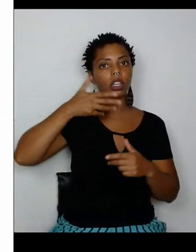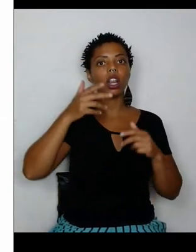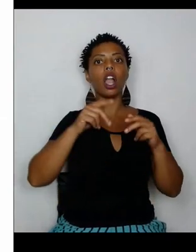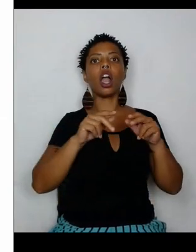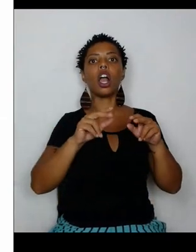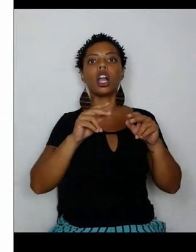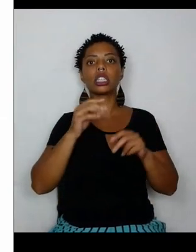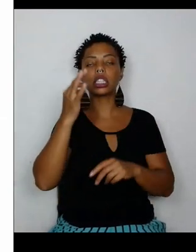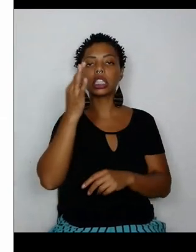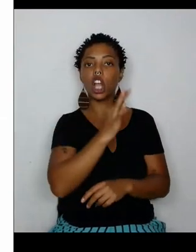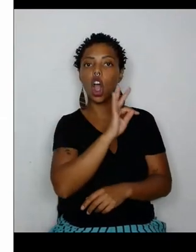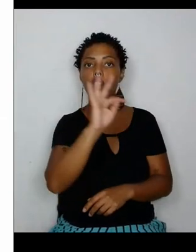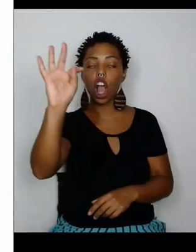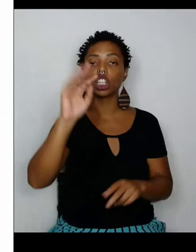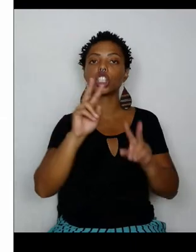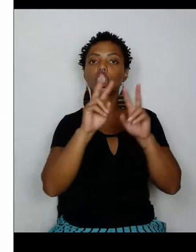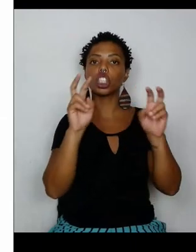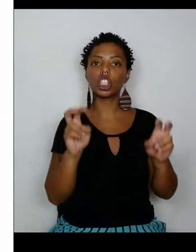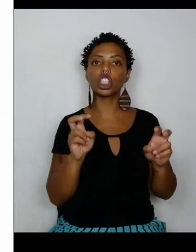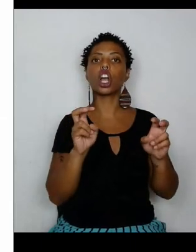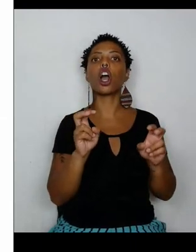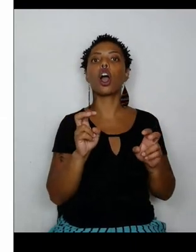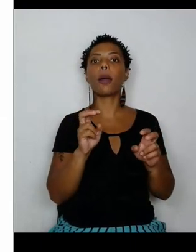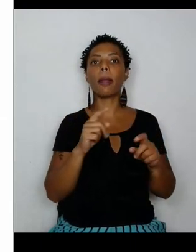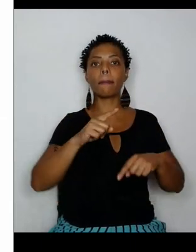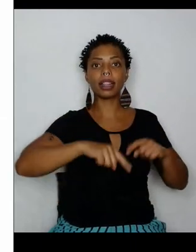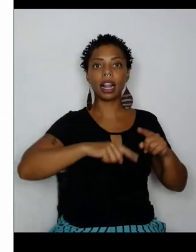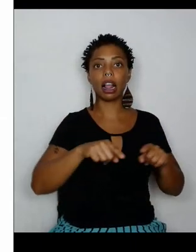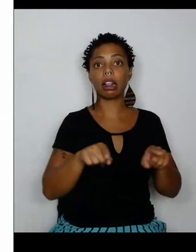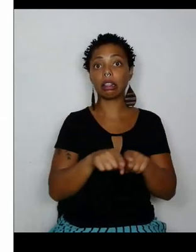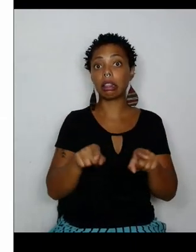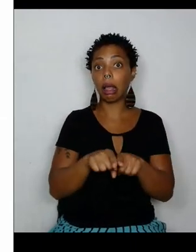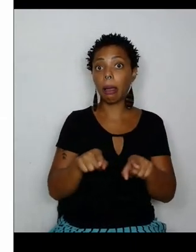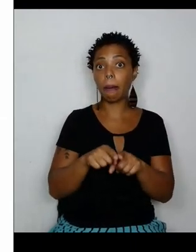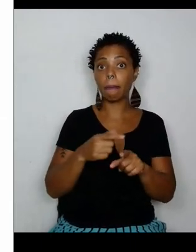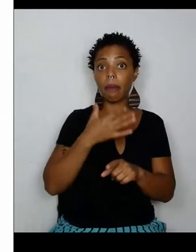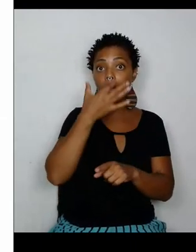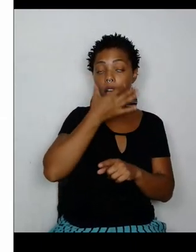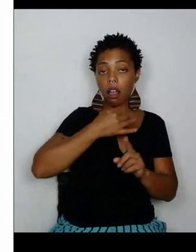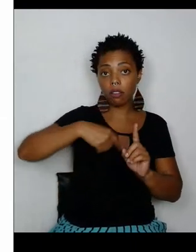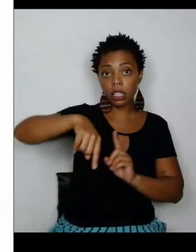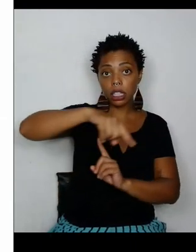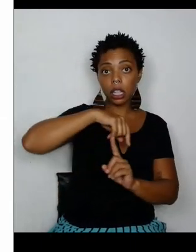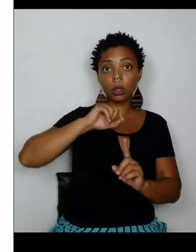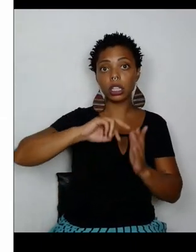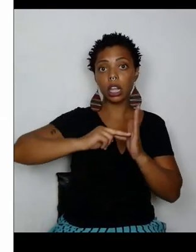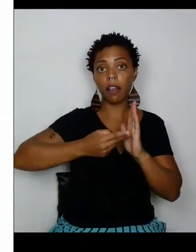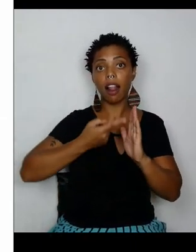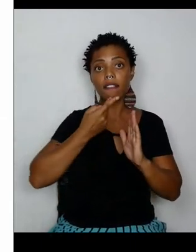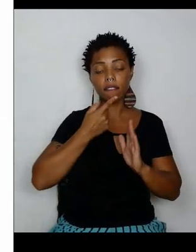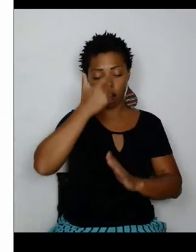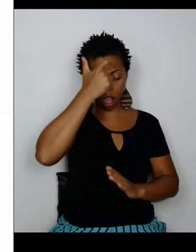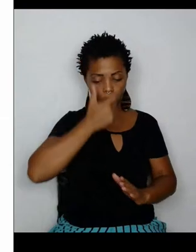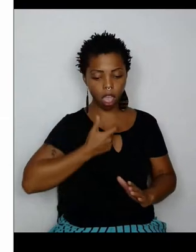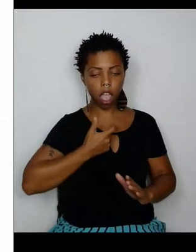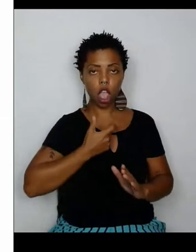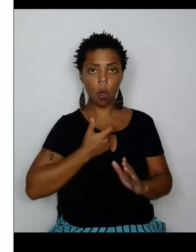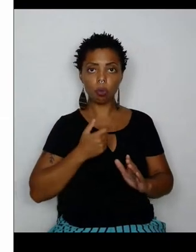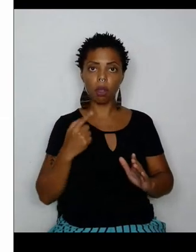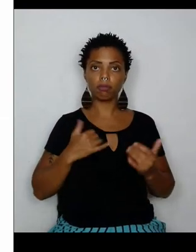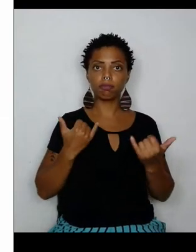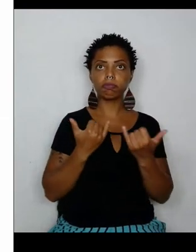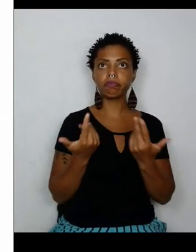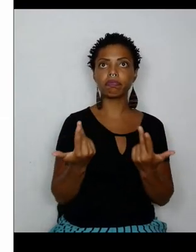icon legend constructs a self that is quantifiable as likeness and transcendent as the raised